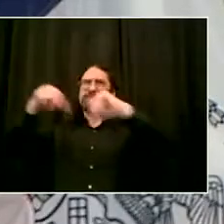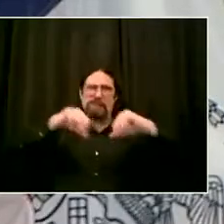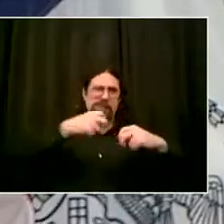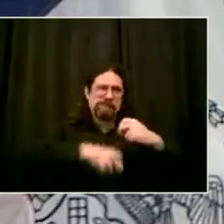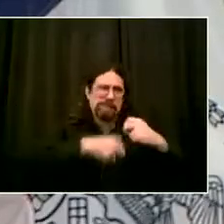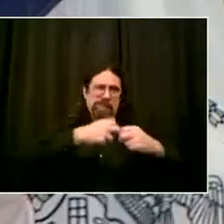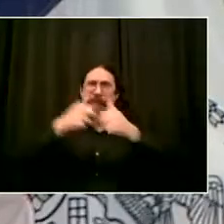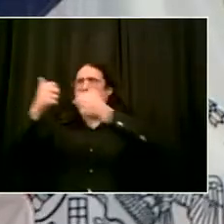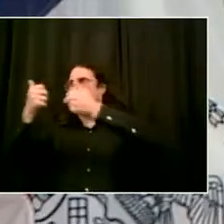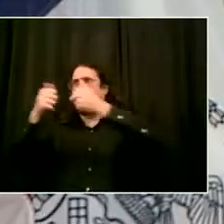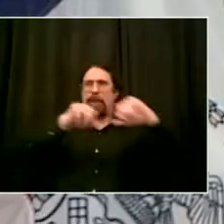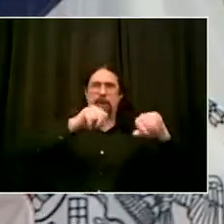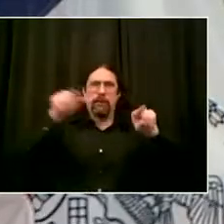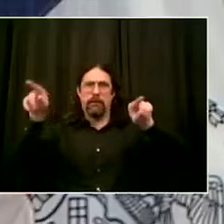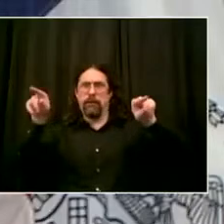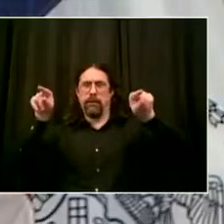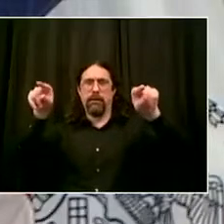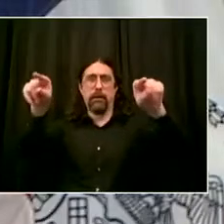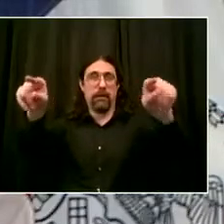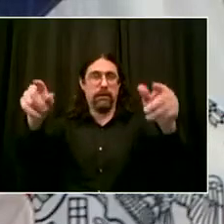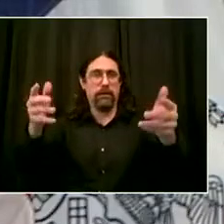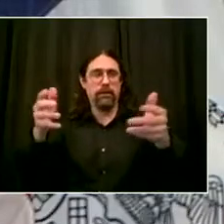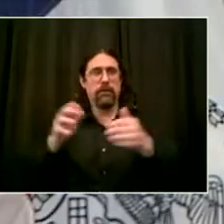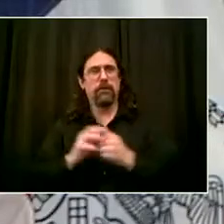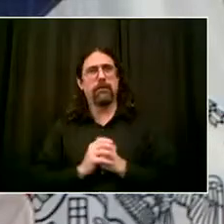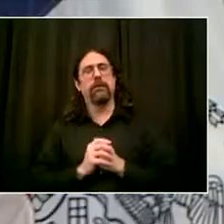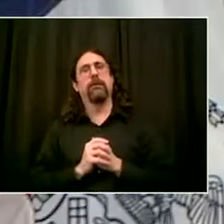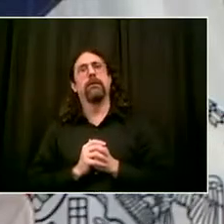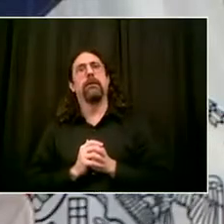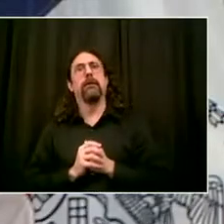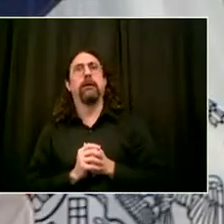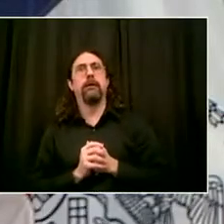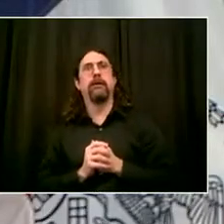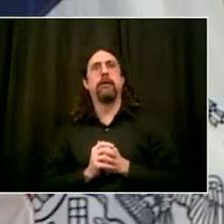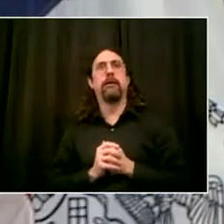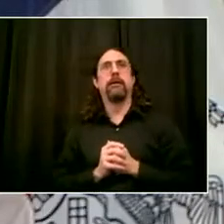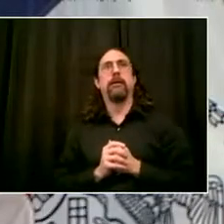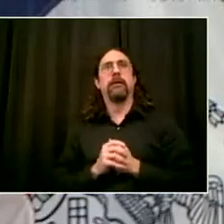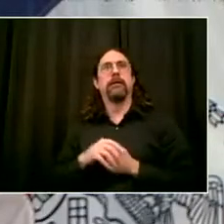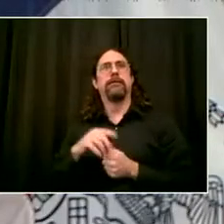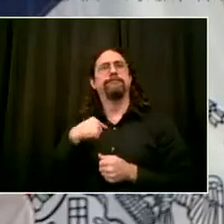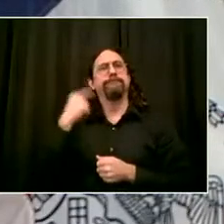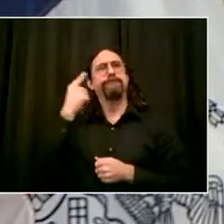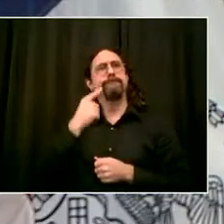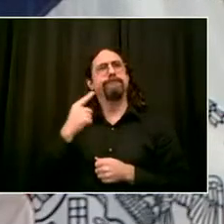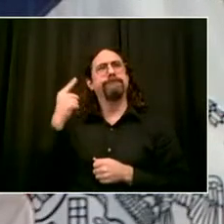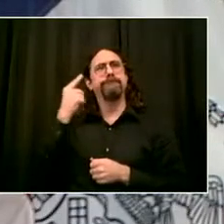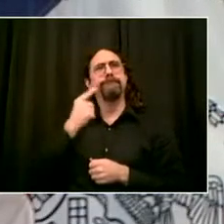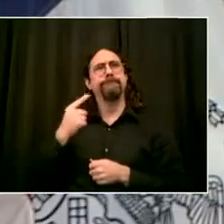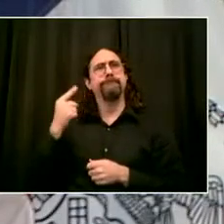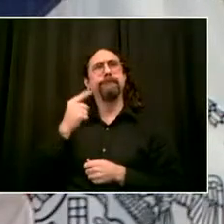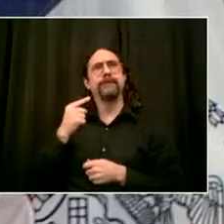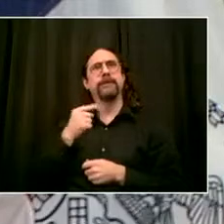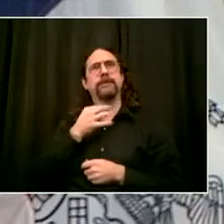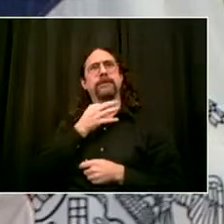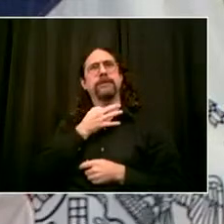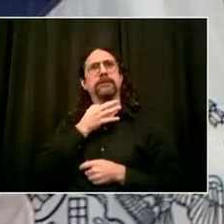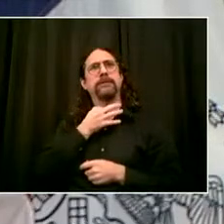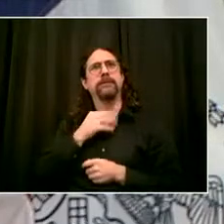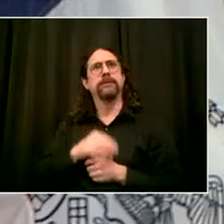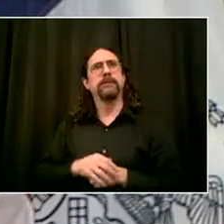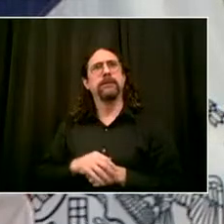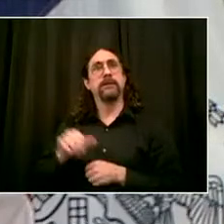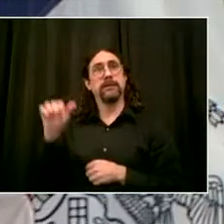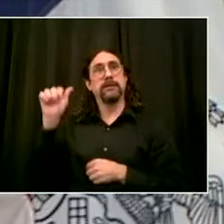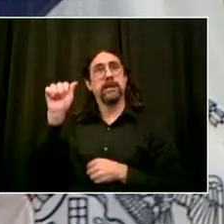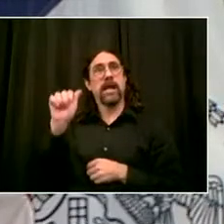despite the myths as you all know the vast majority of Asians struggle as uh their fellow citizens that are African-American and Latinos doing the city with things like